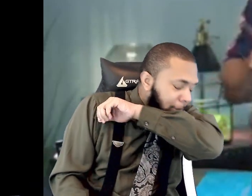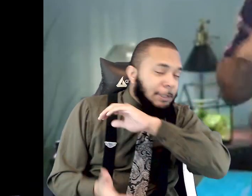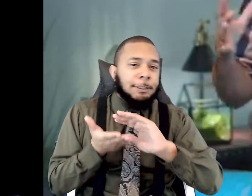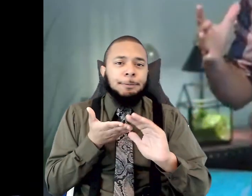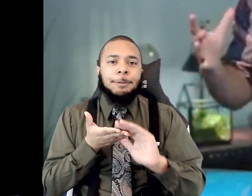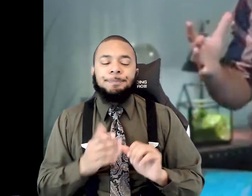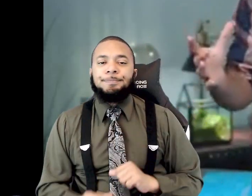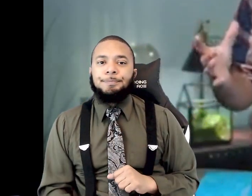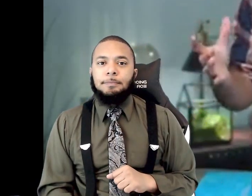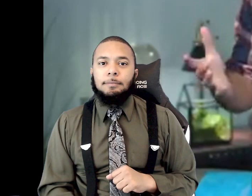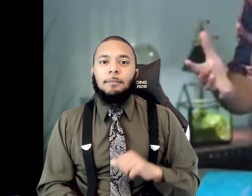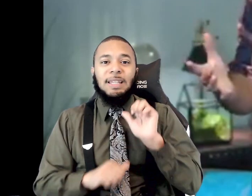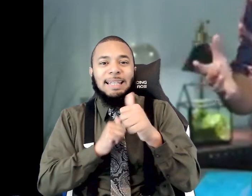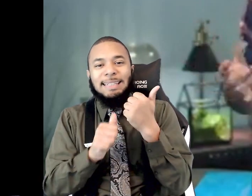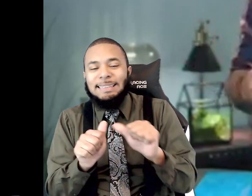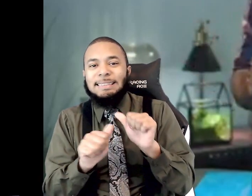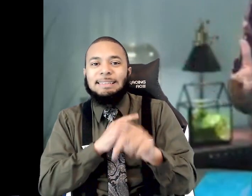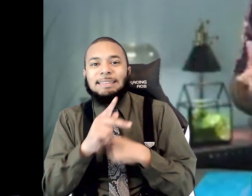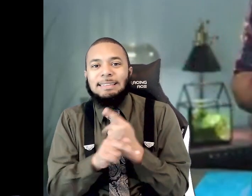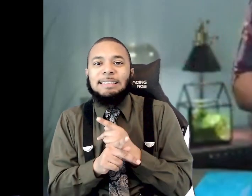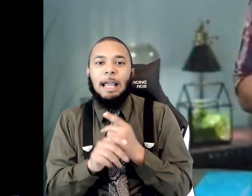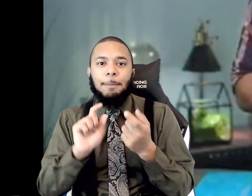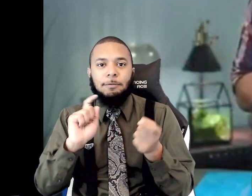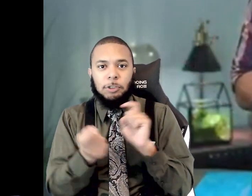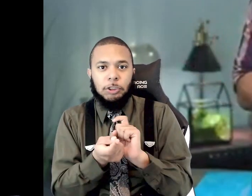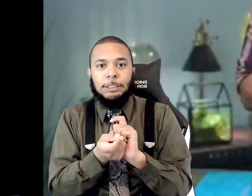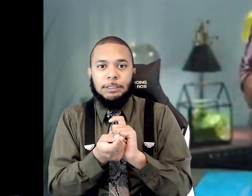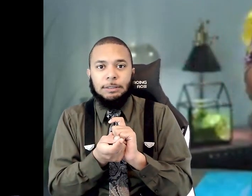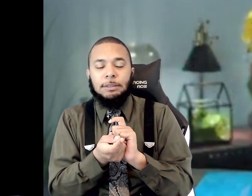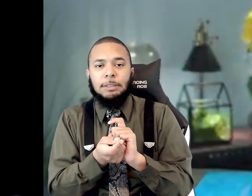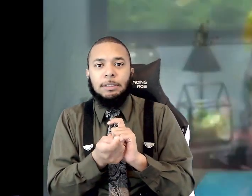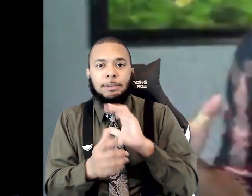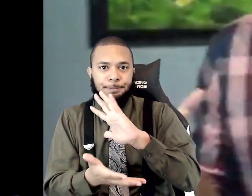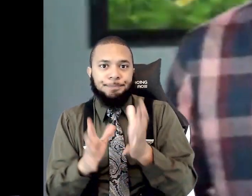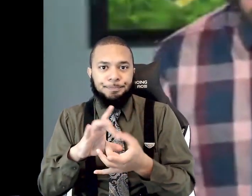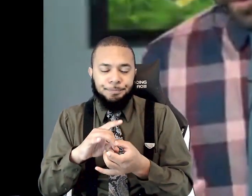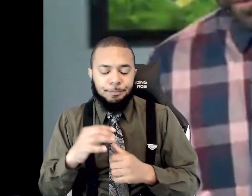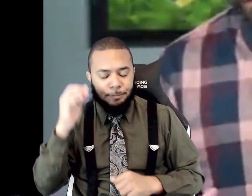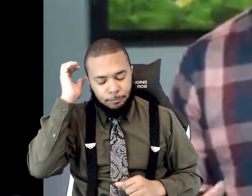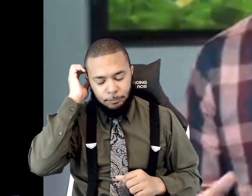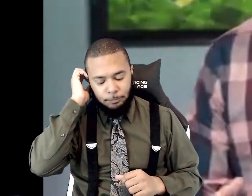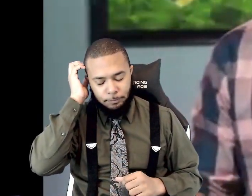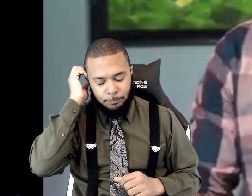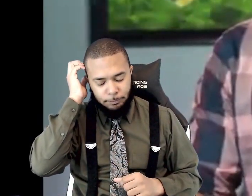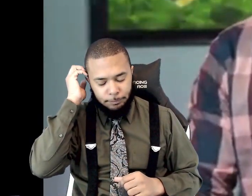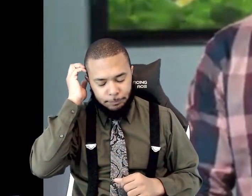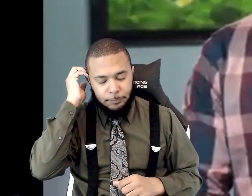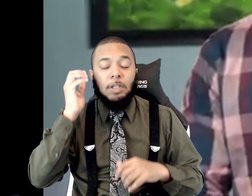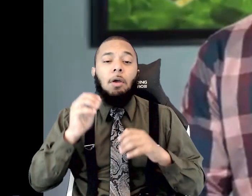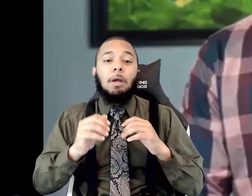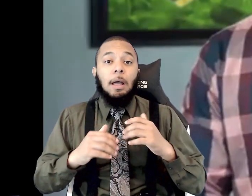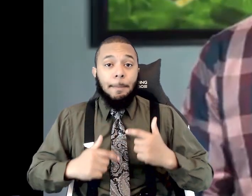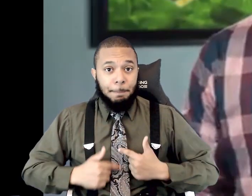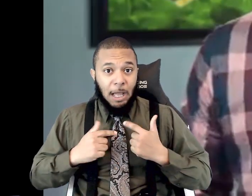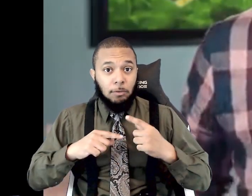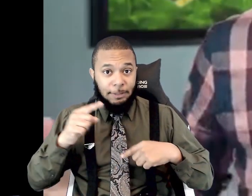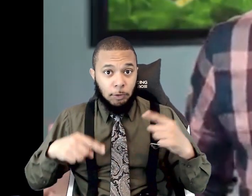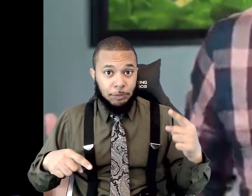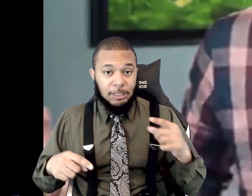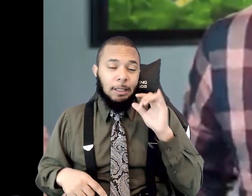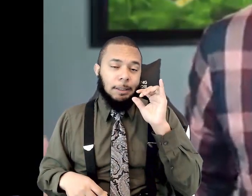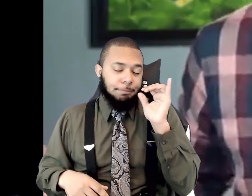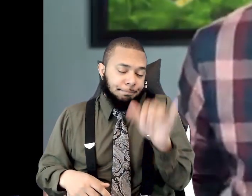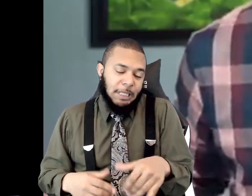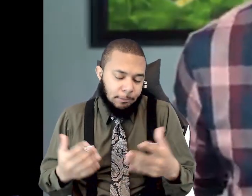and any really type of changes that occur within an ecosystem. So Biodiversity, that's kind of what it is. So